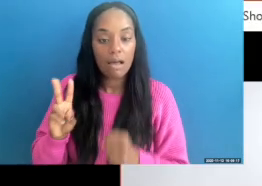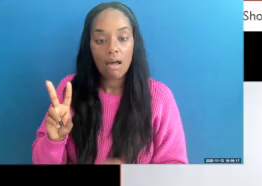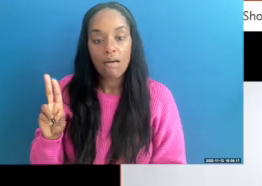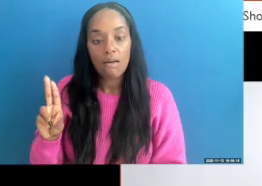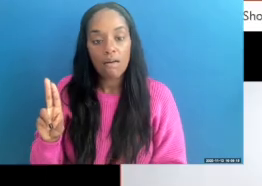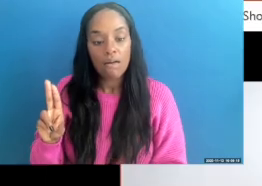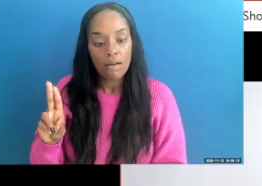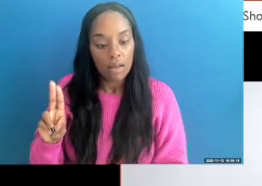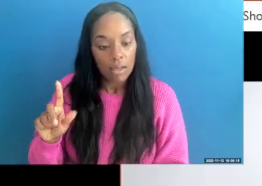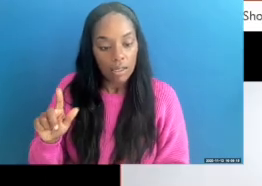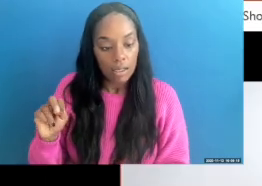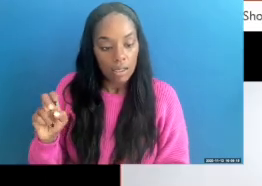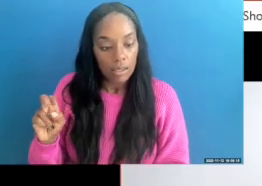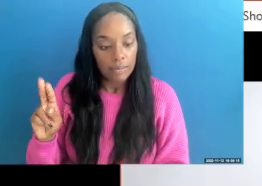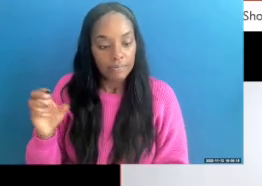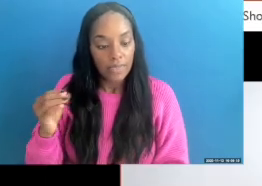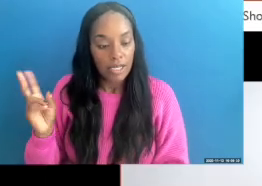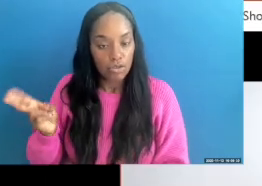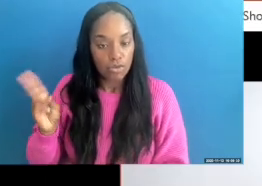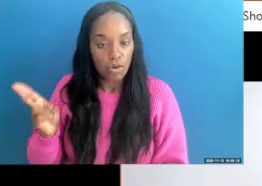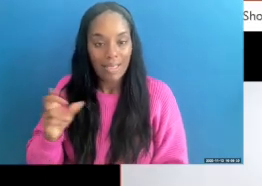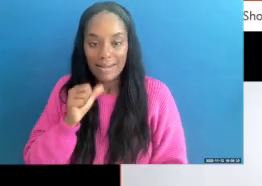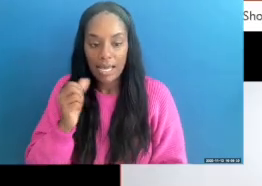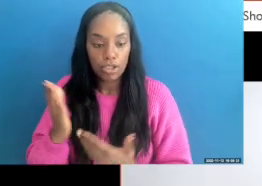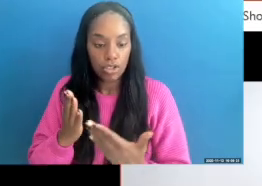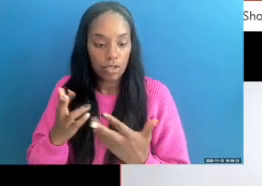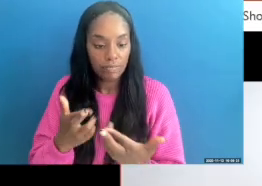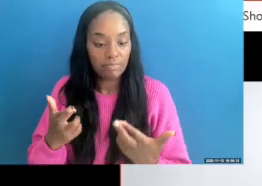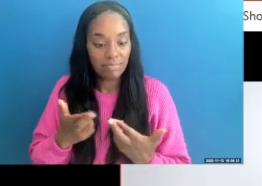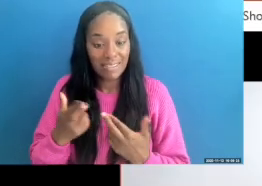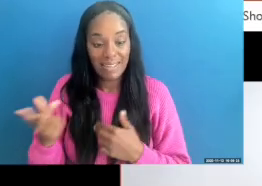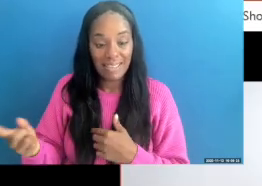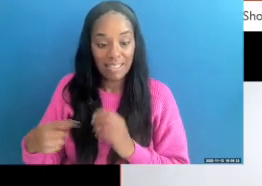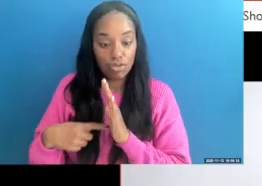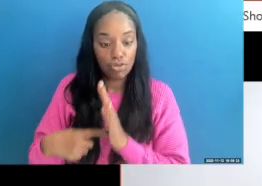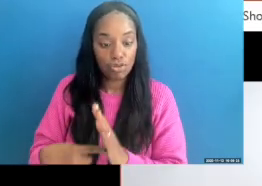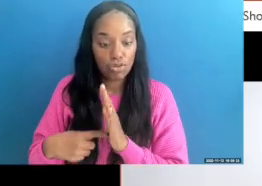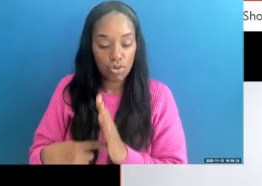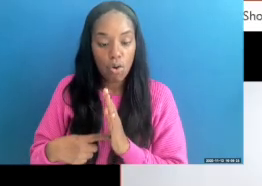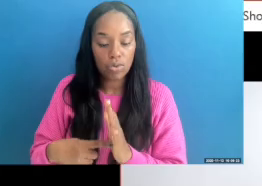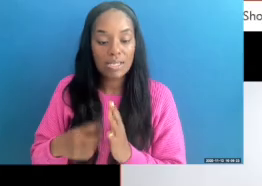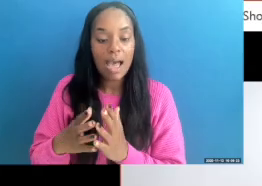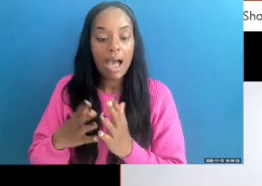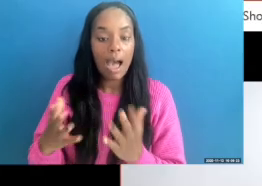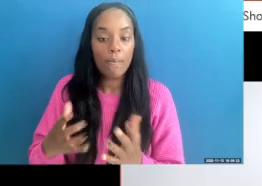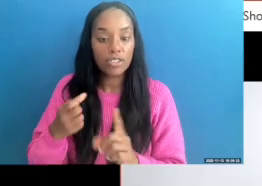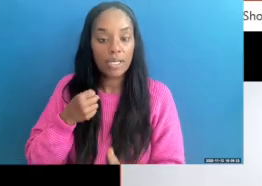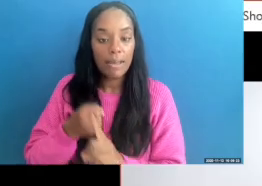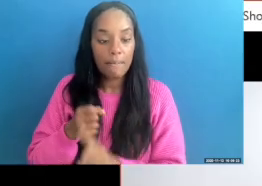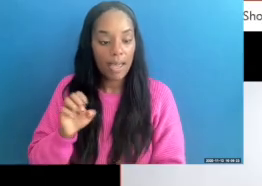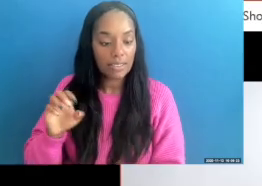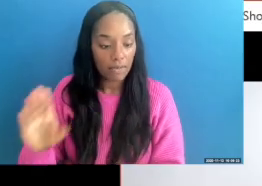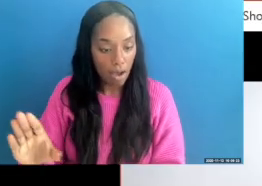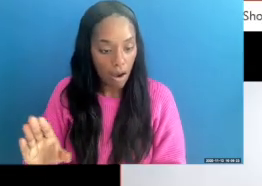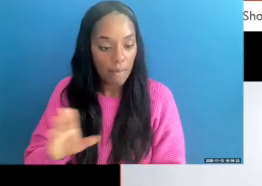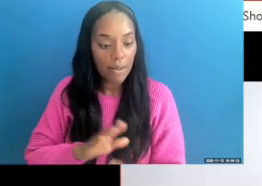This illustrates the reach of CARB's clean mobility investments across California, highlighting more